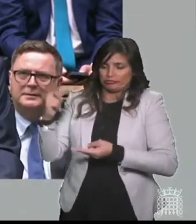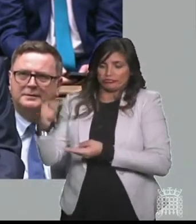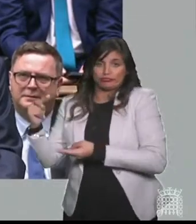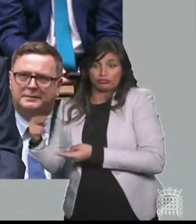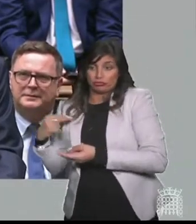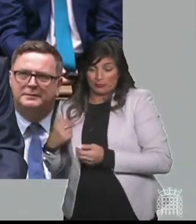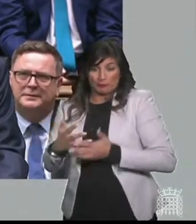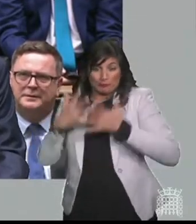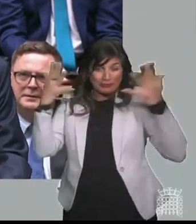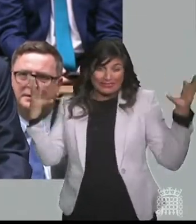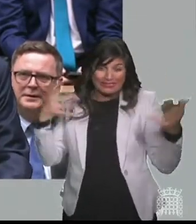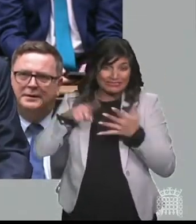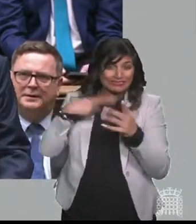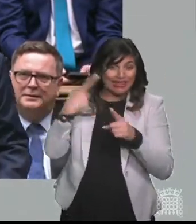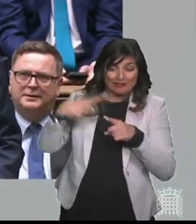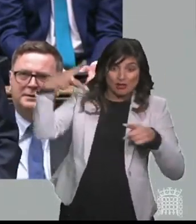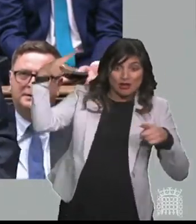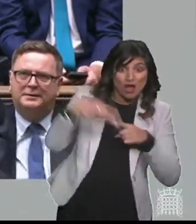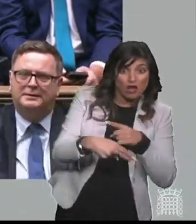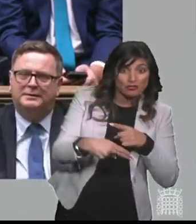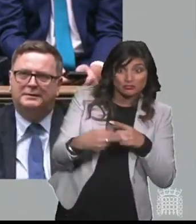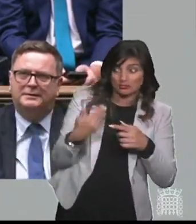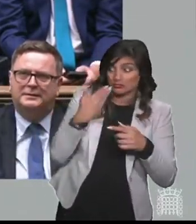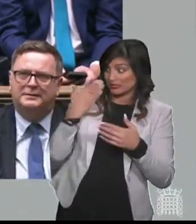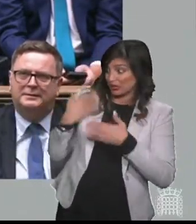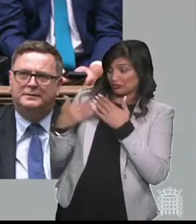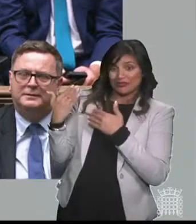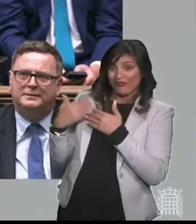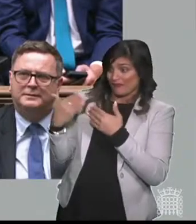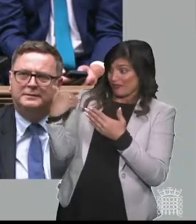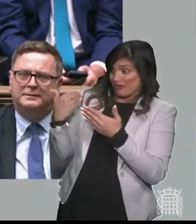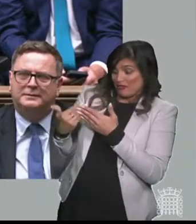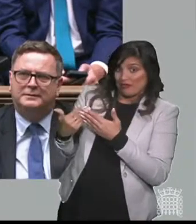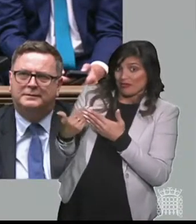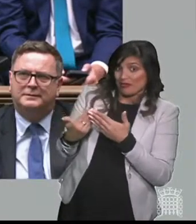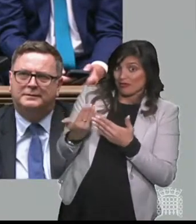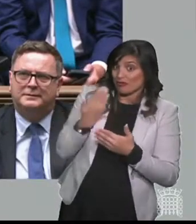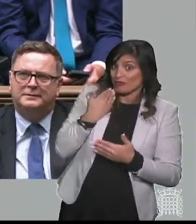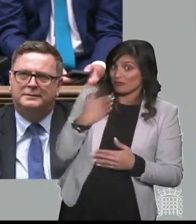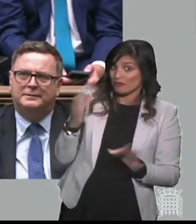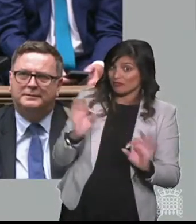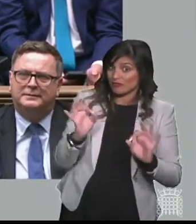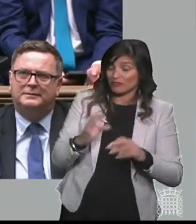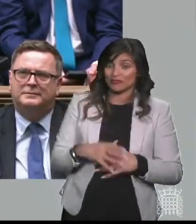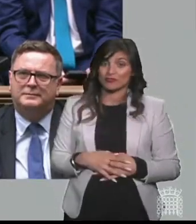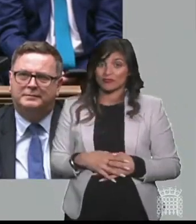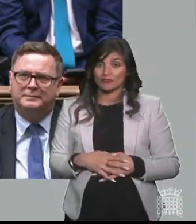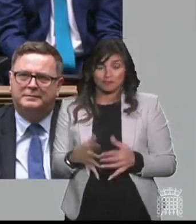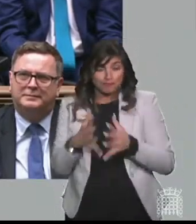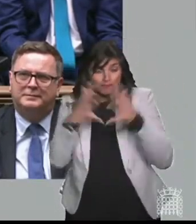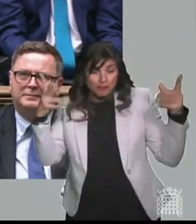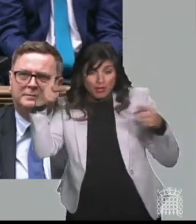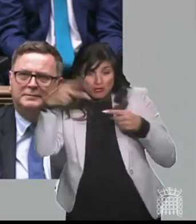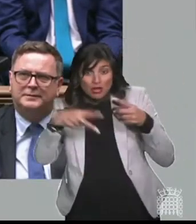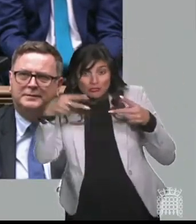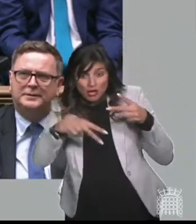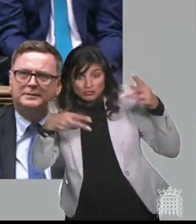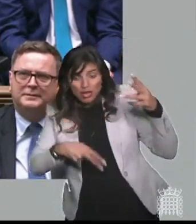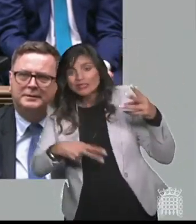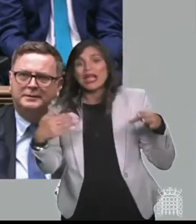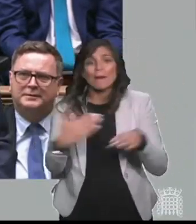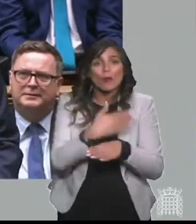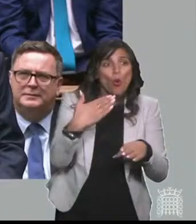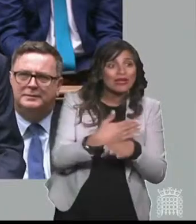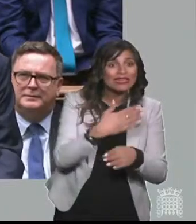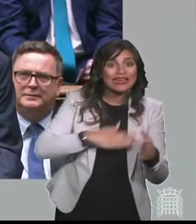in modern British history, the largest ever cut to employee and self-employed national insurance,